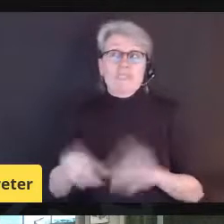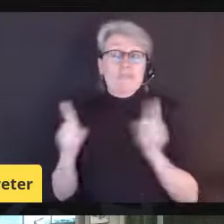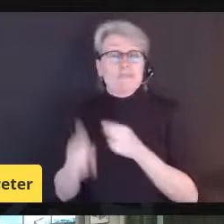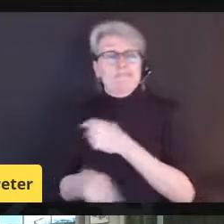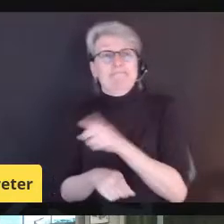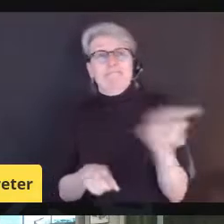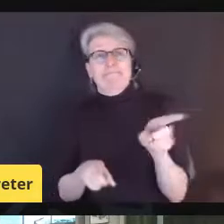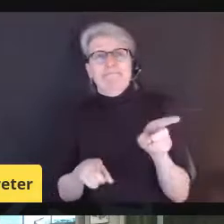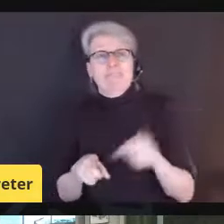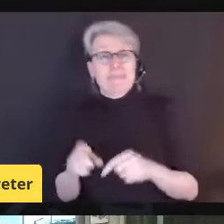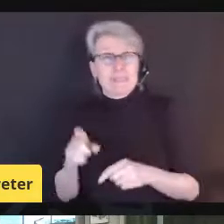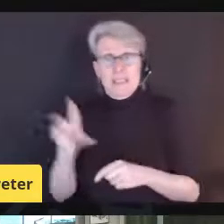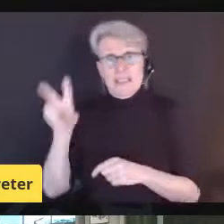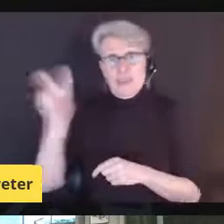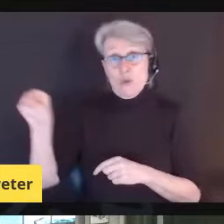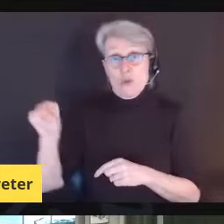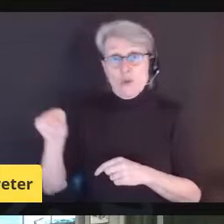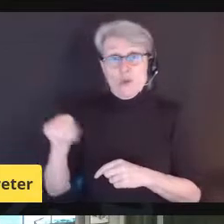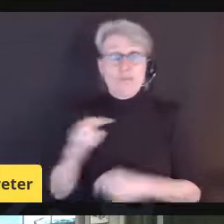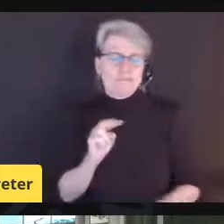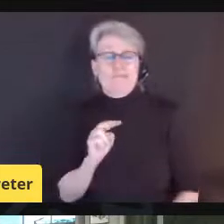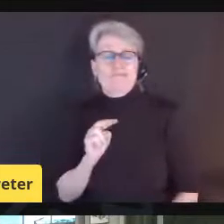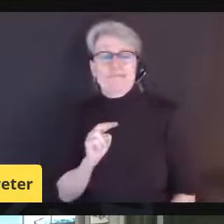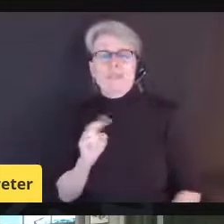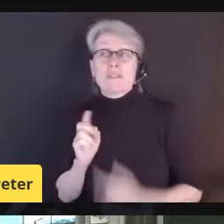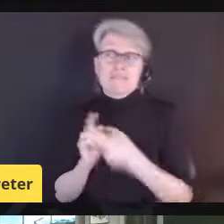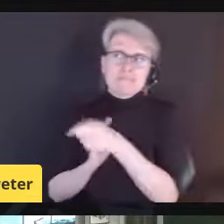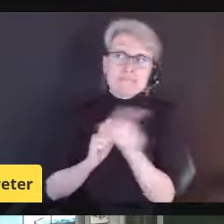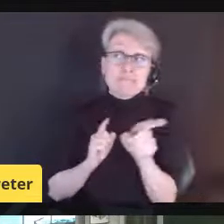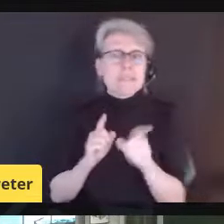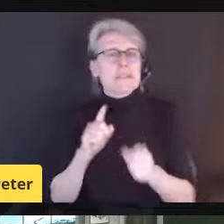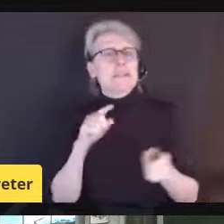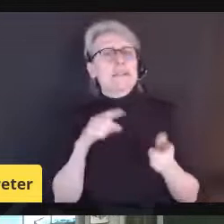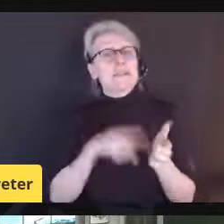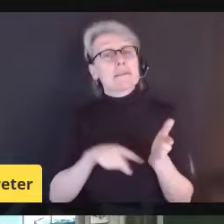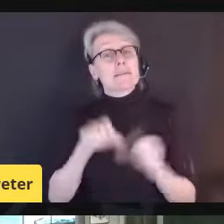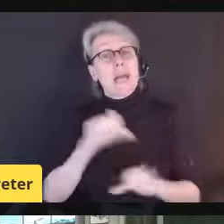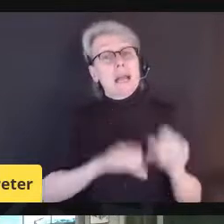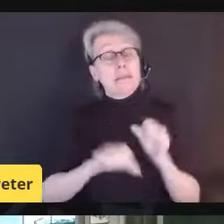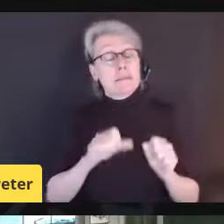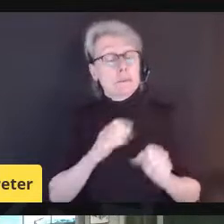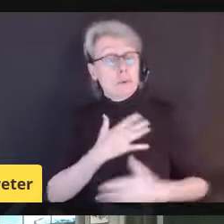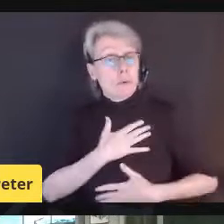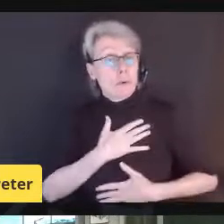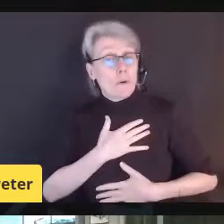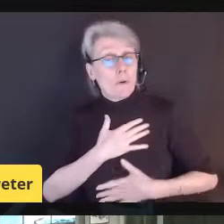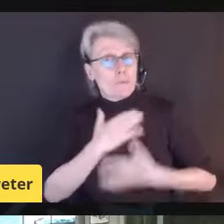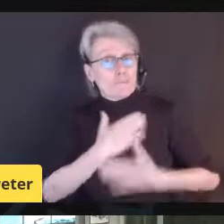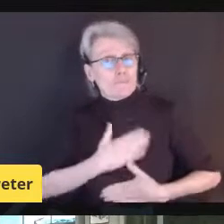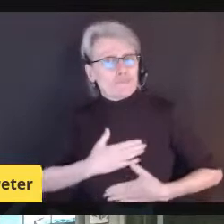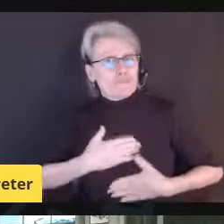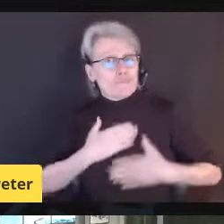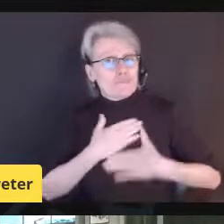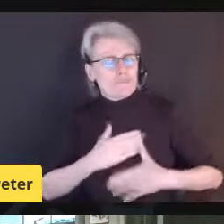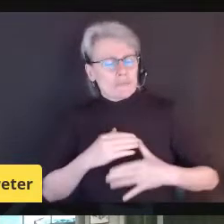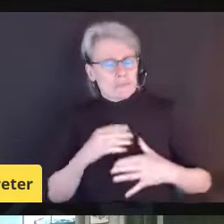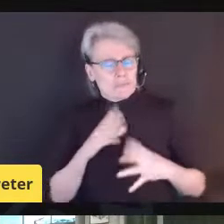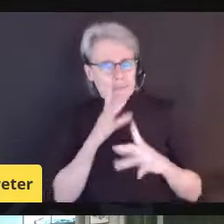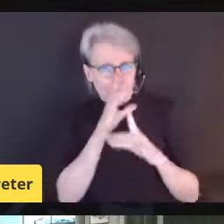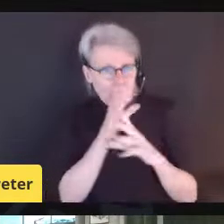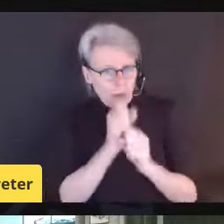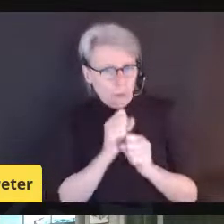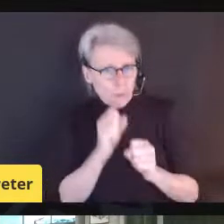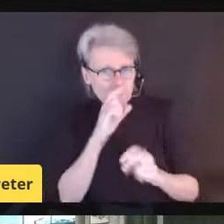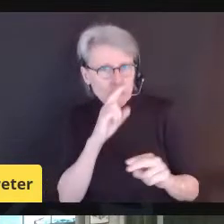do. So then I went into science and I discovered that I just loved it. It was just, you know, crazy